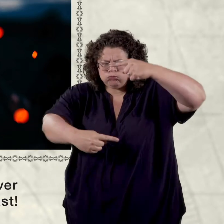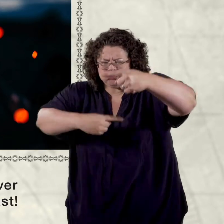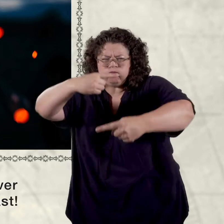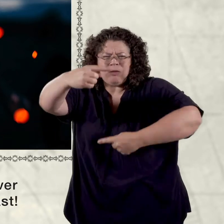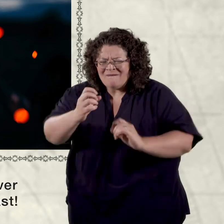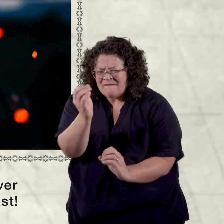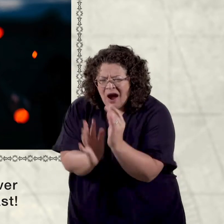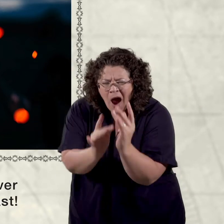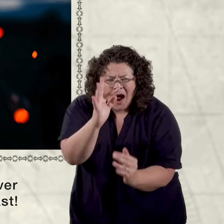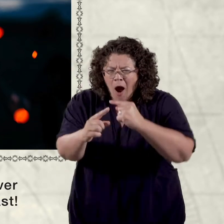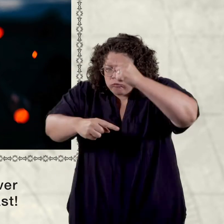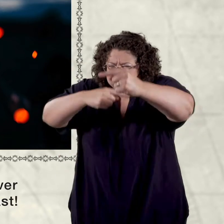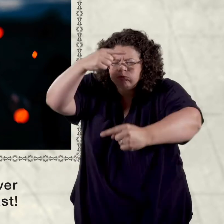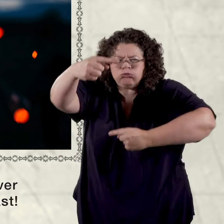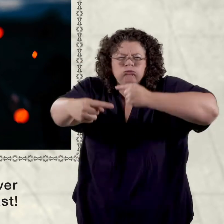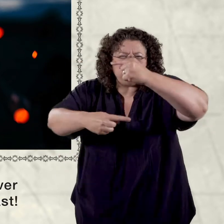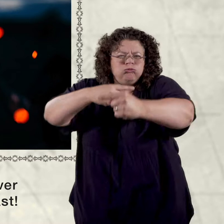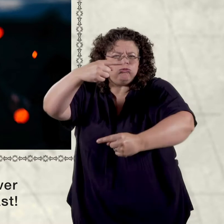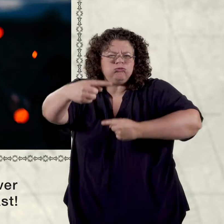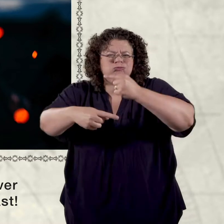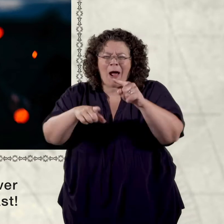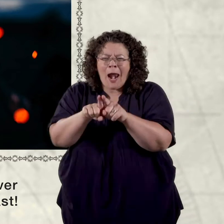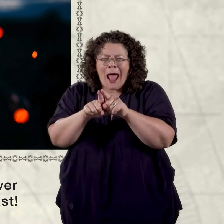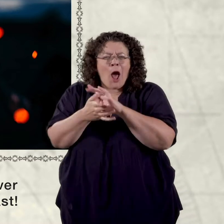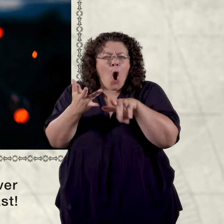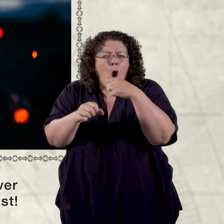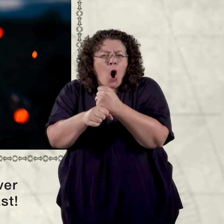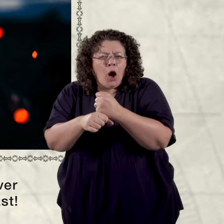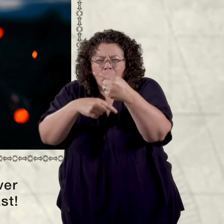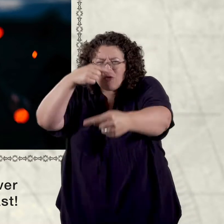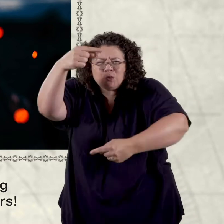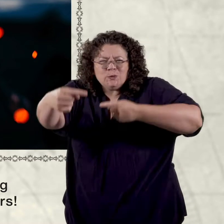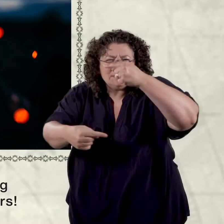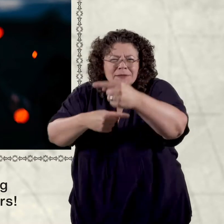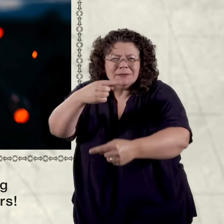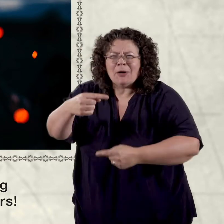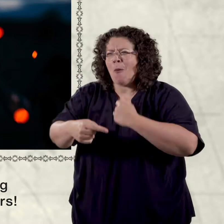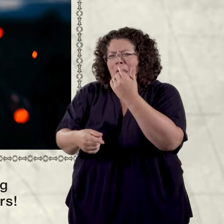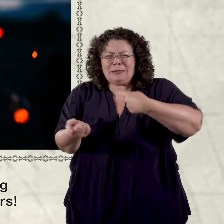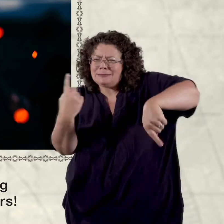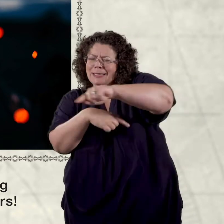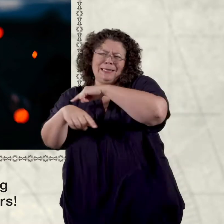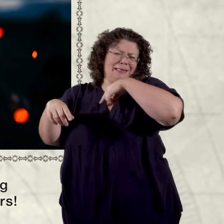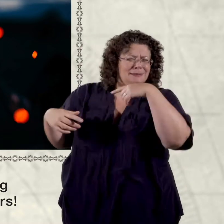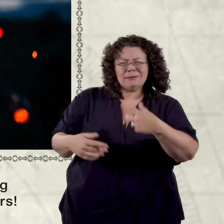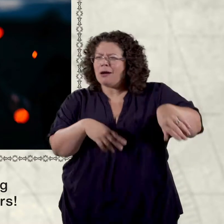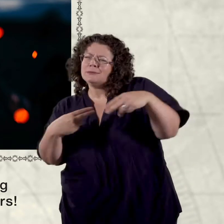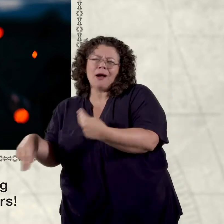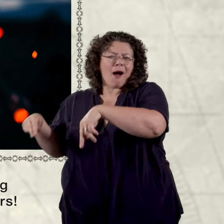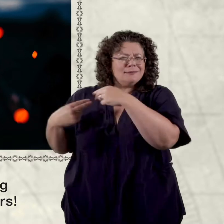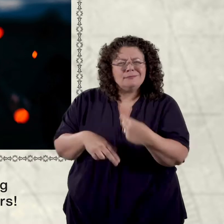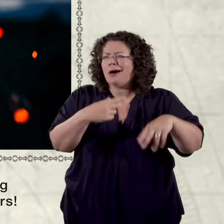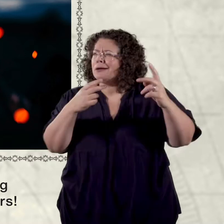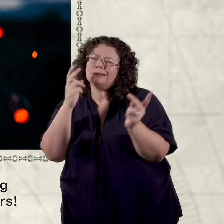over an open fire, a bit like a hog roast. And there'd be plenty of dancing